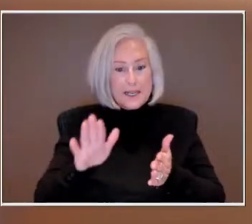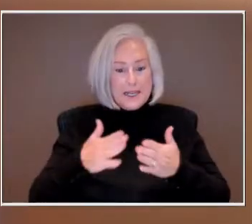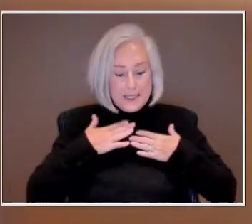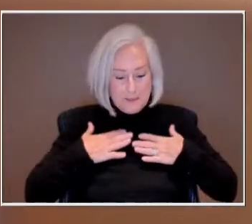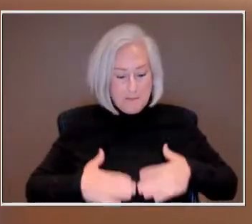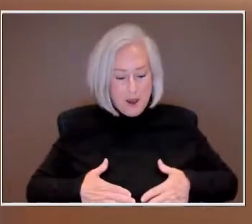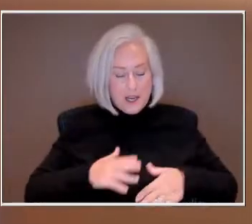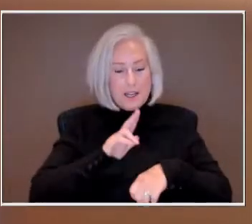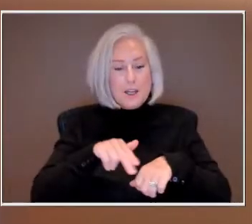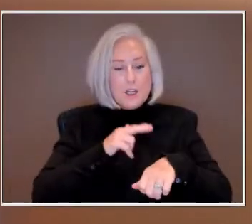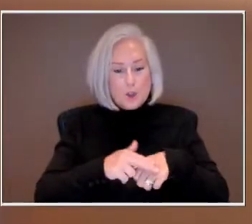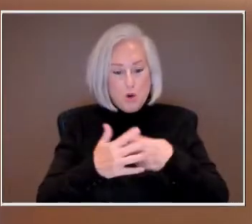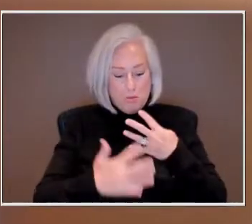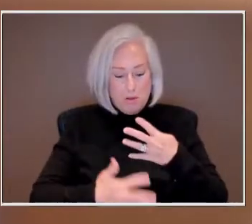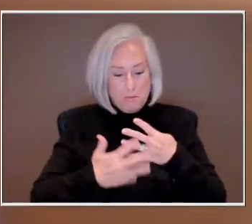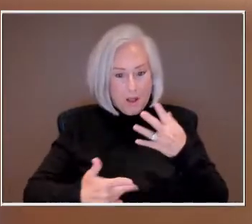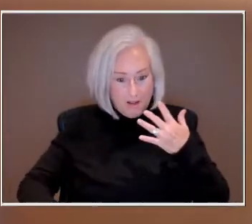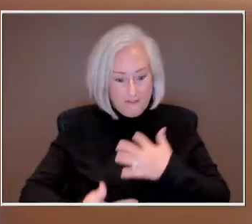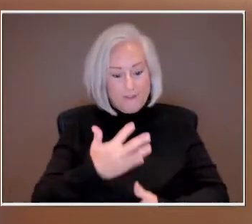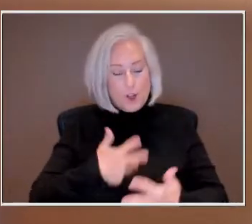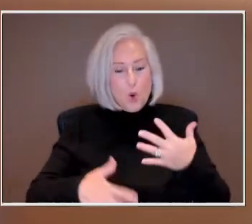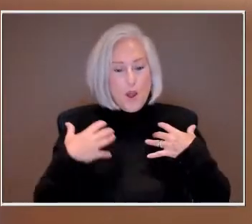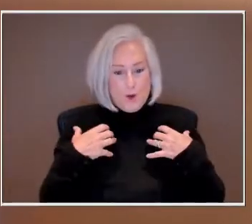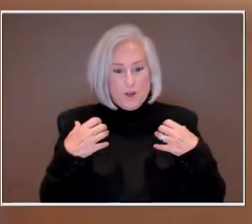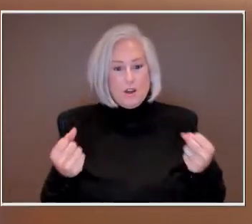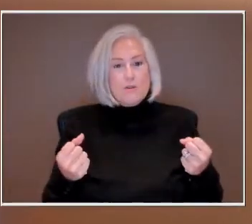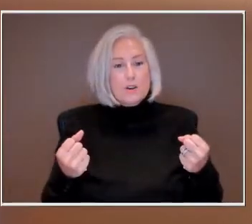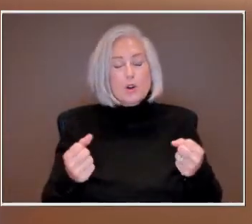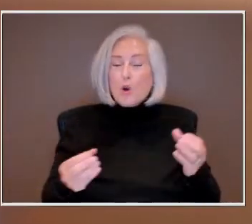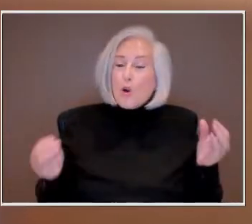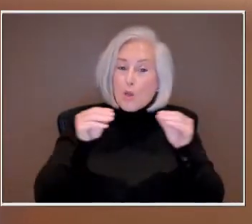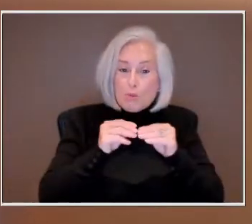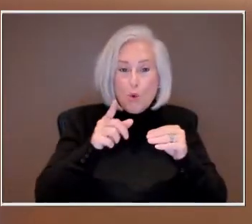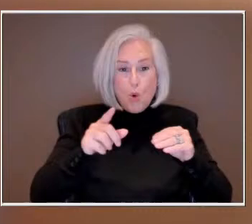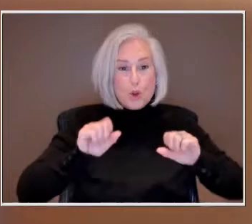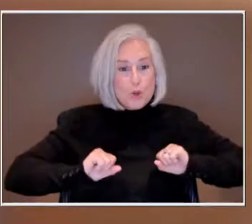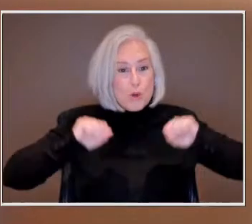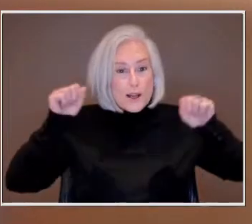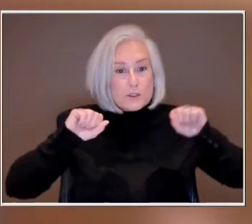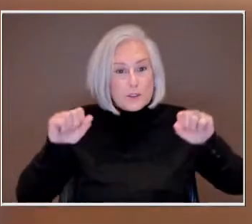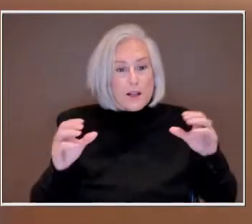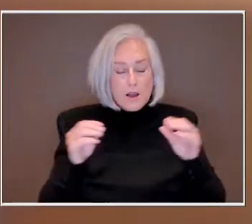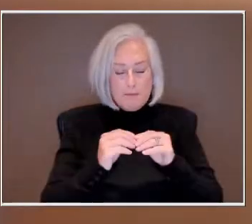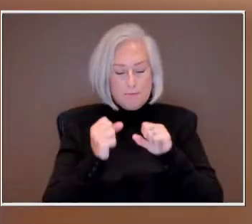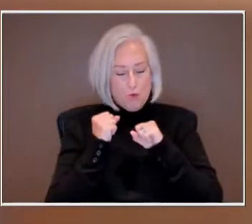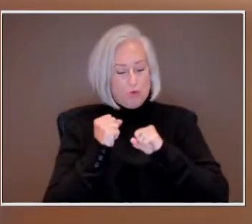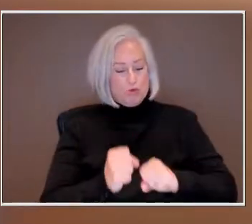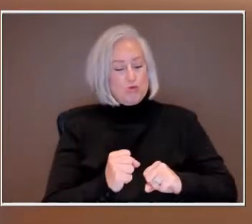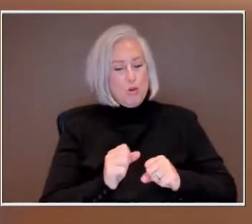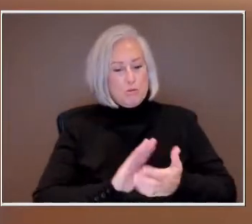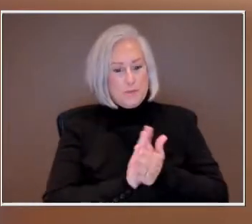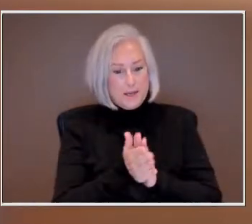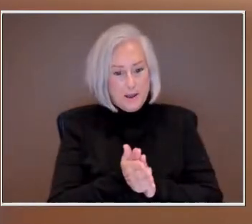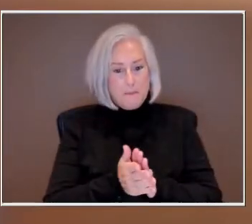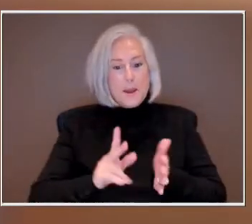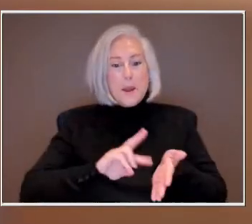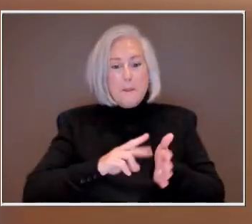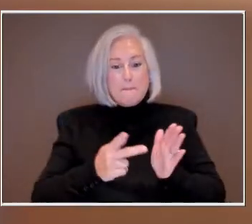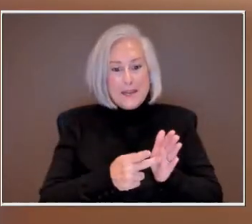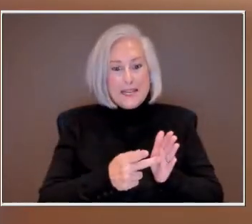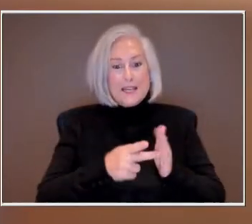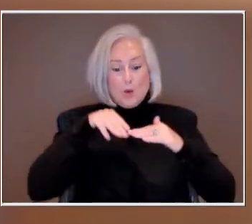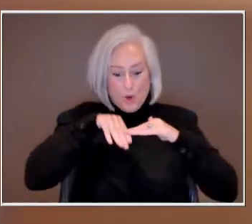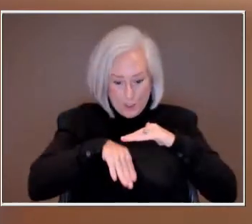flow. His whole body was able to recover. And as you exercise, you get stronger and stronger. And so when you actually go into surgery, you're basically walking into the